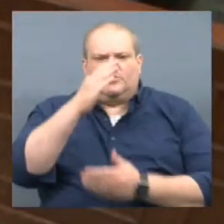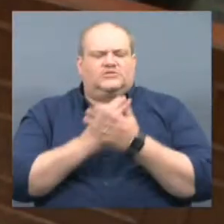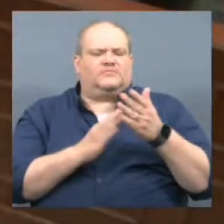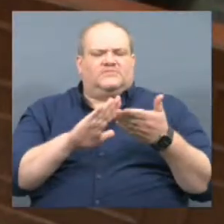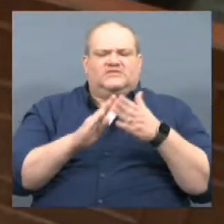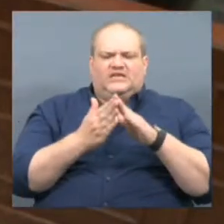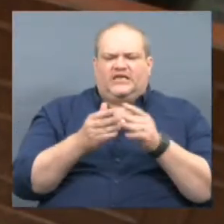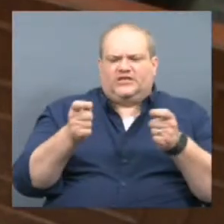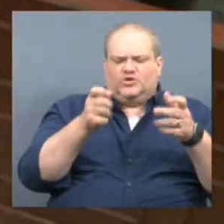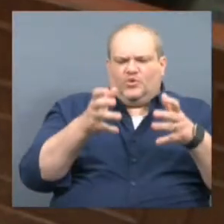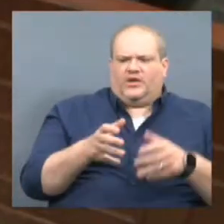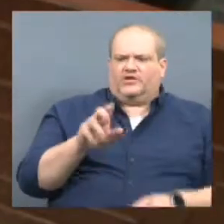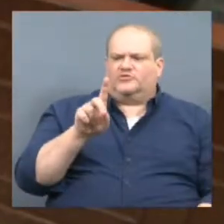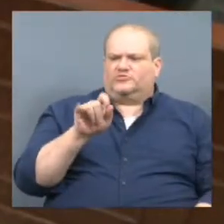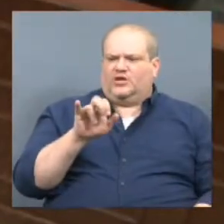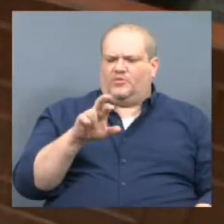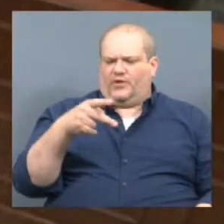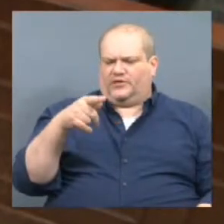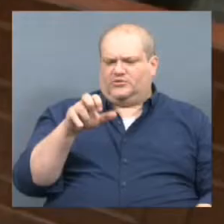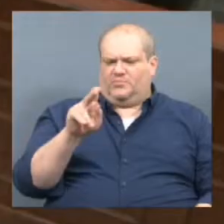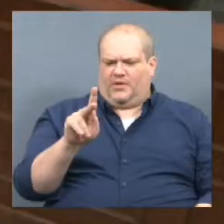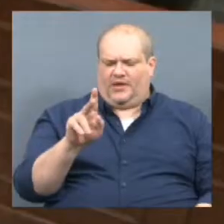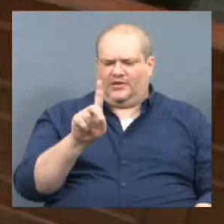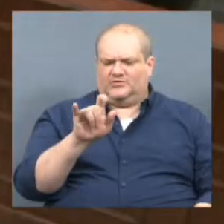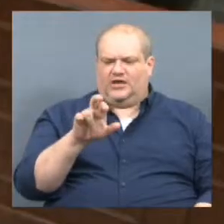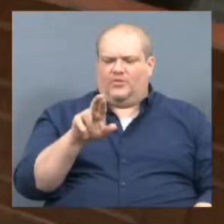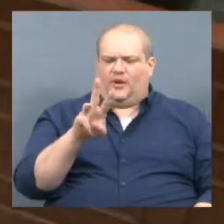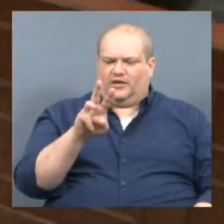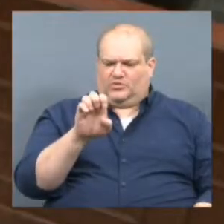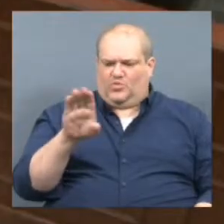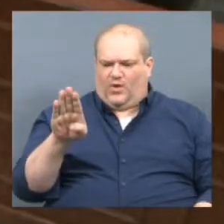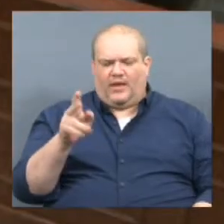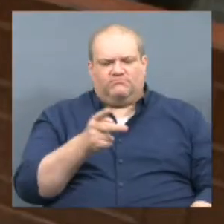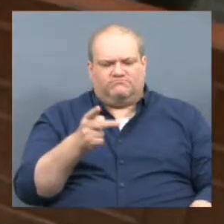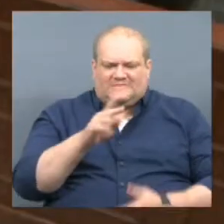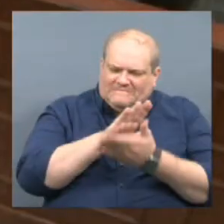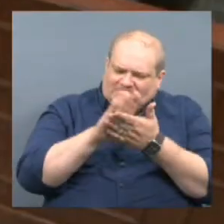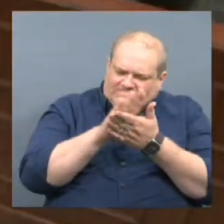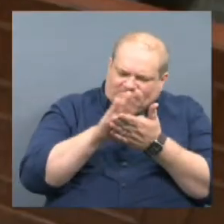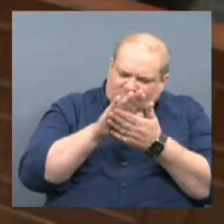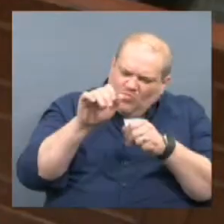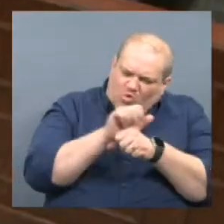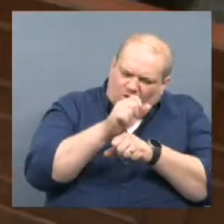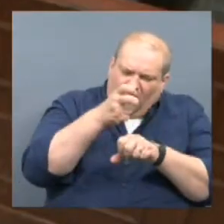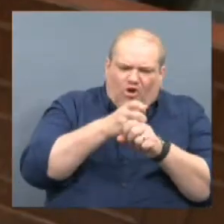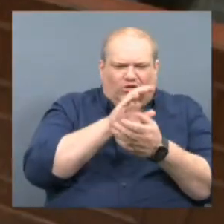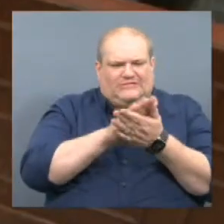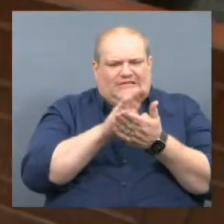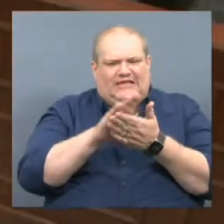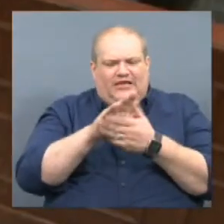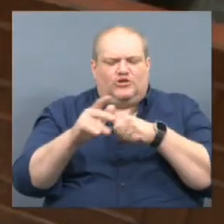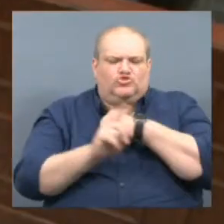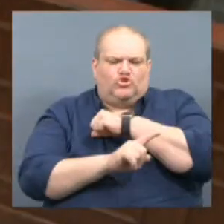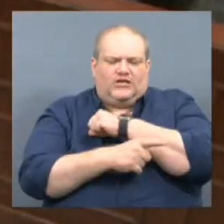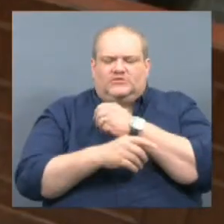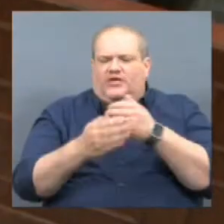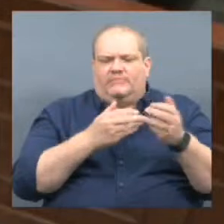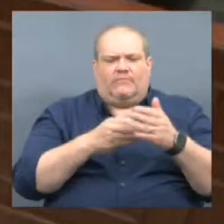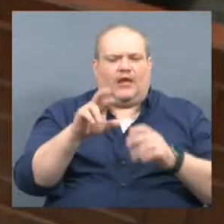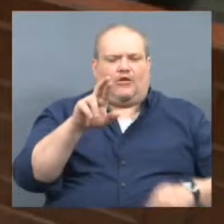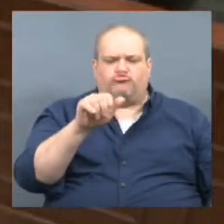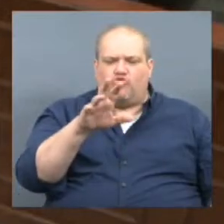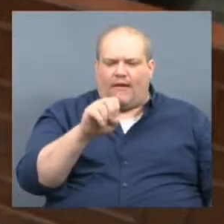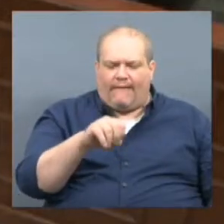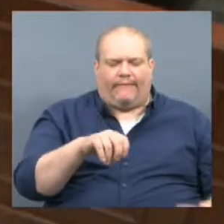Director Webb, have made really big efforts at trash. And I think it's regardless of ethnicity, regardless of whether we've been